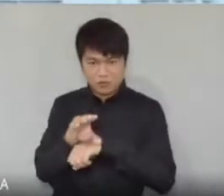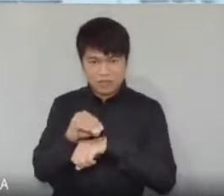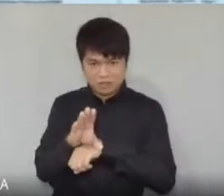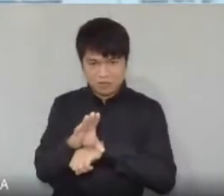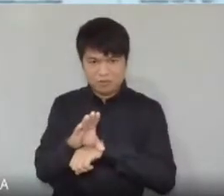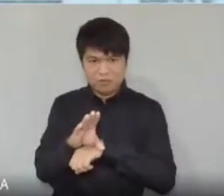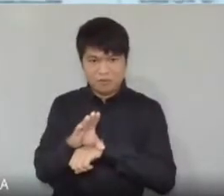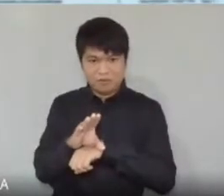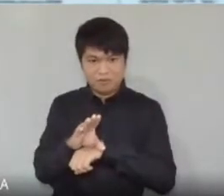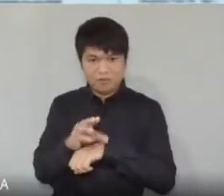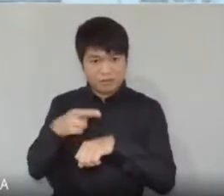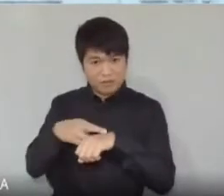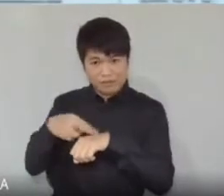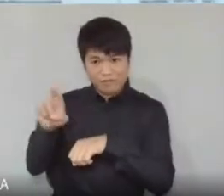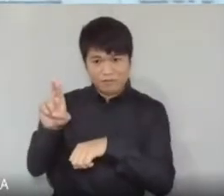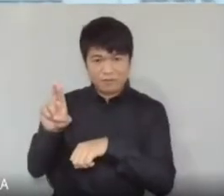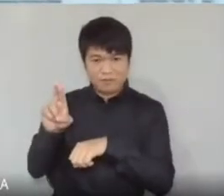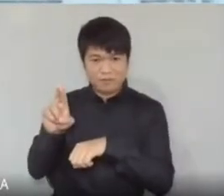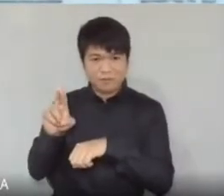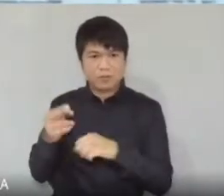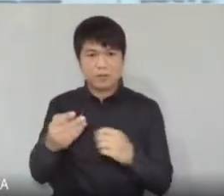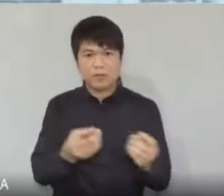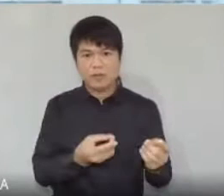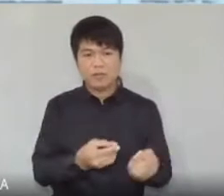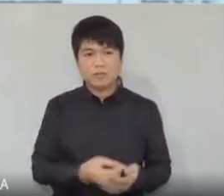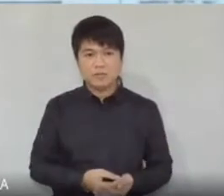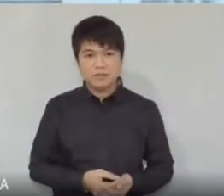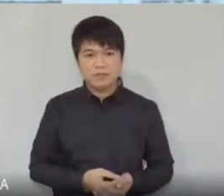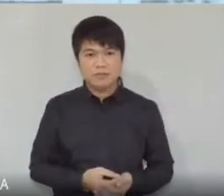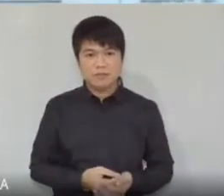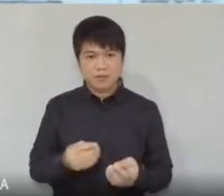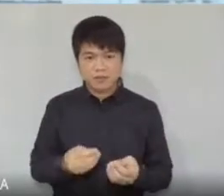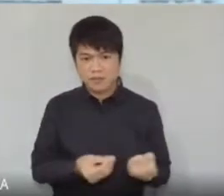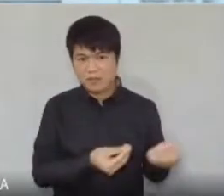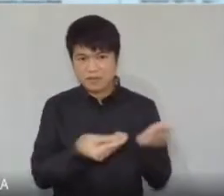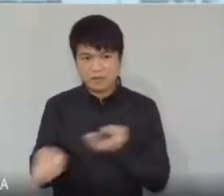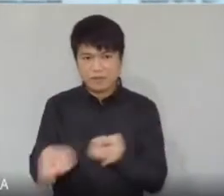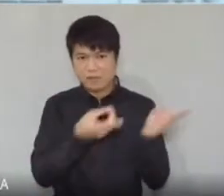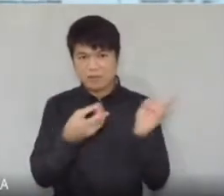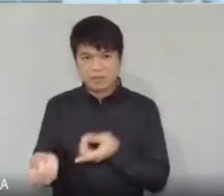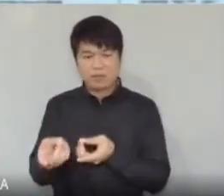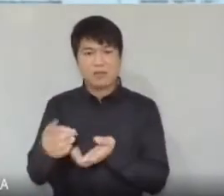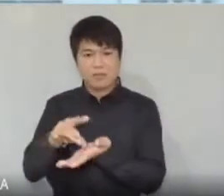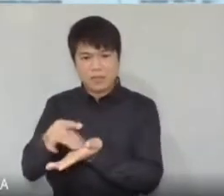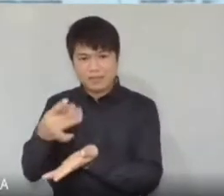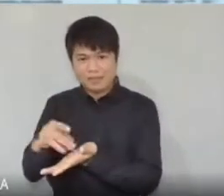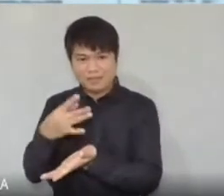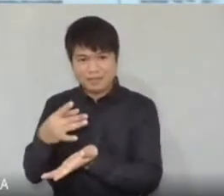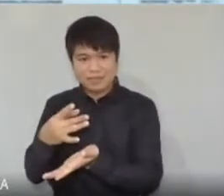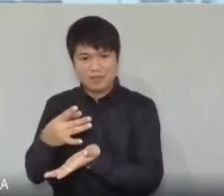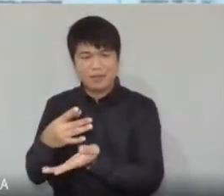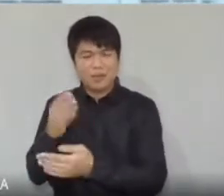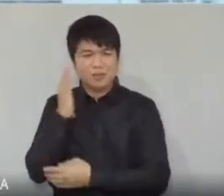objective is not to continue the primary health care community level during the ECQ. So all